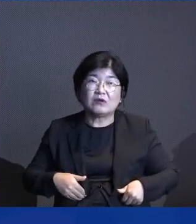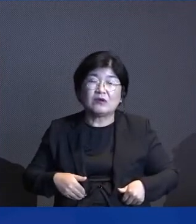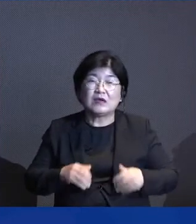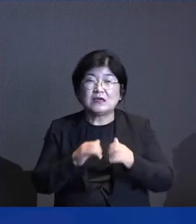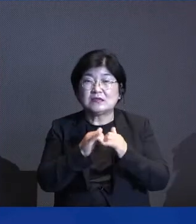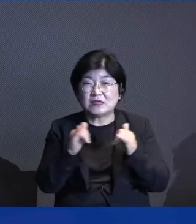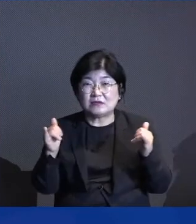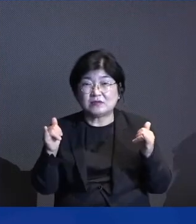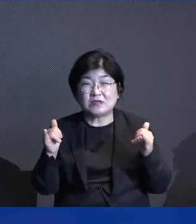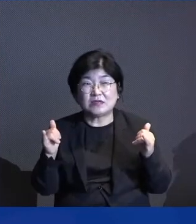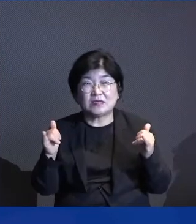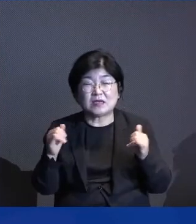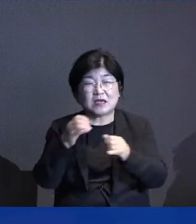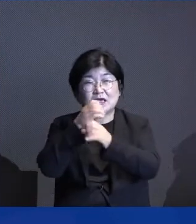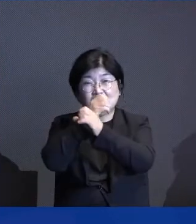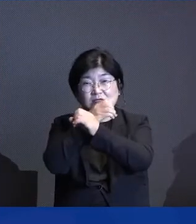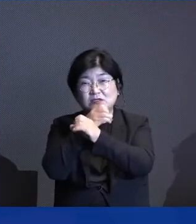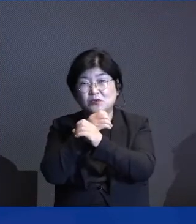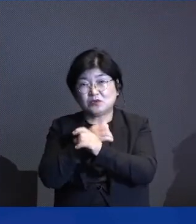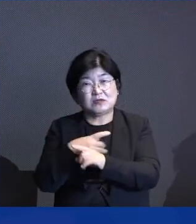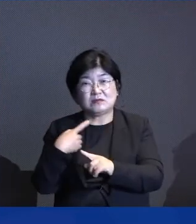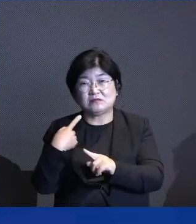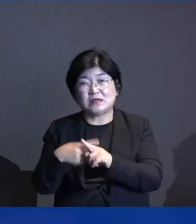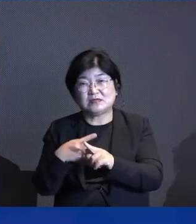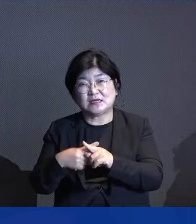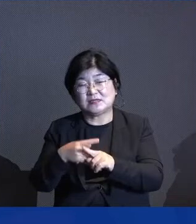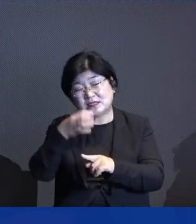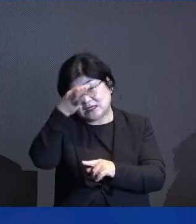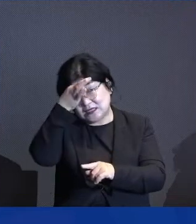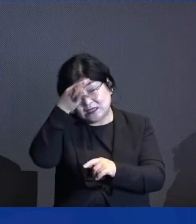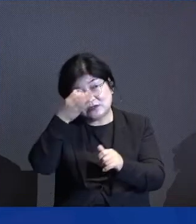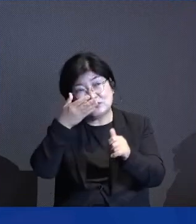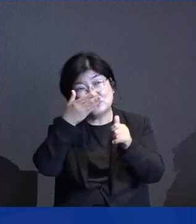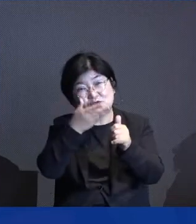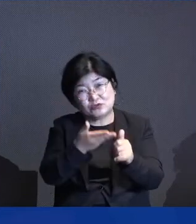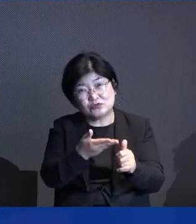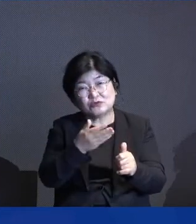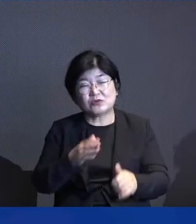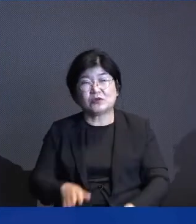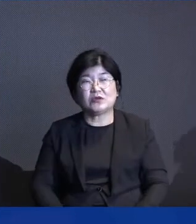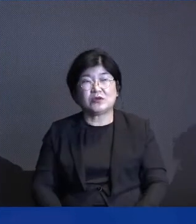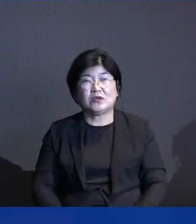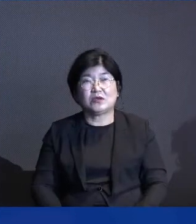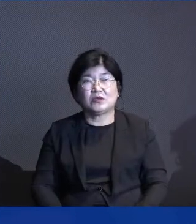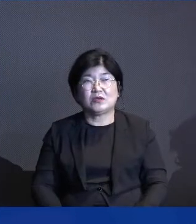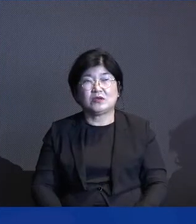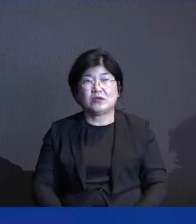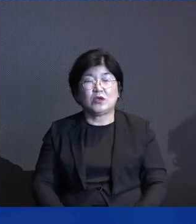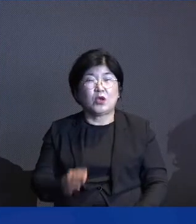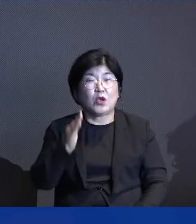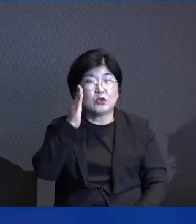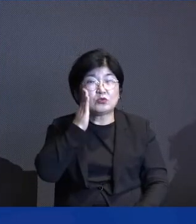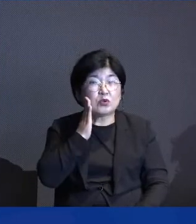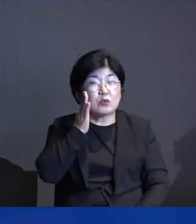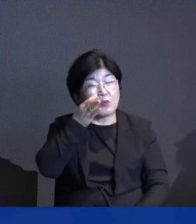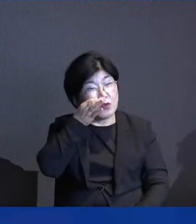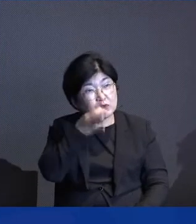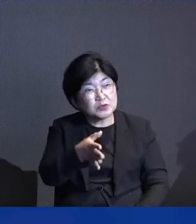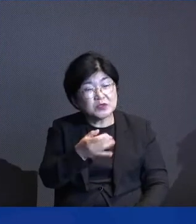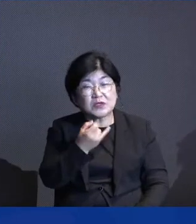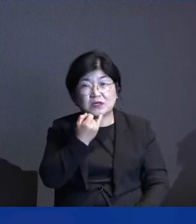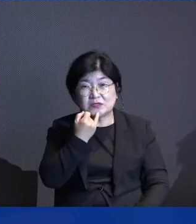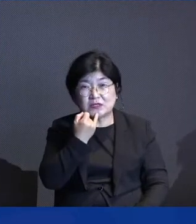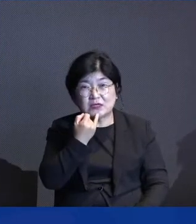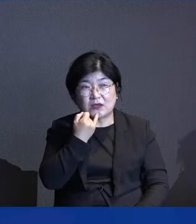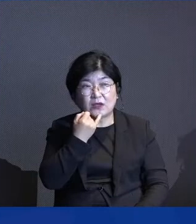lights. So green light means that they're fine, and yellow lights, they have some problem, and red lights means that